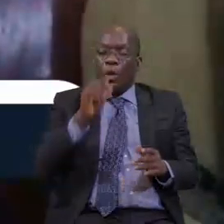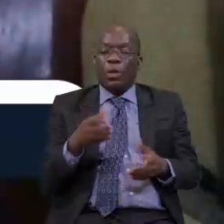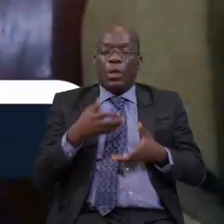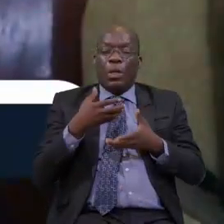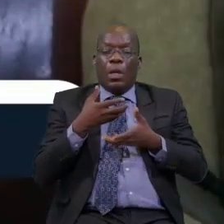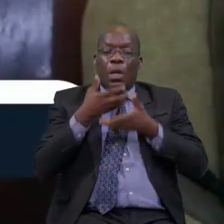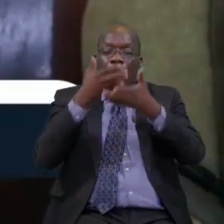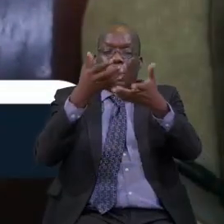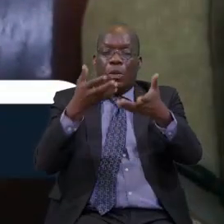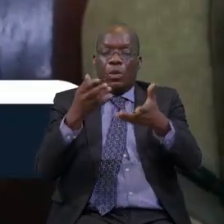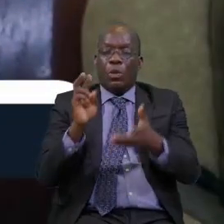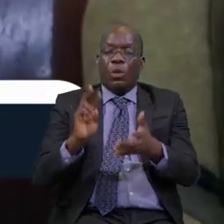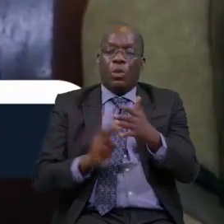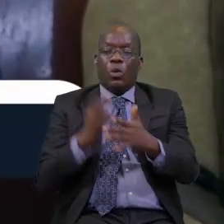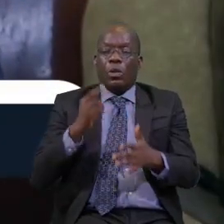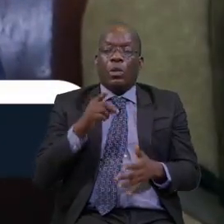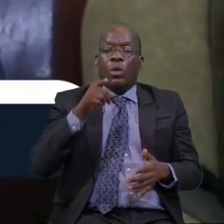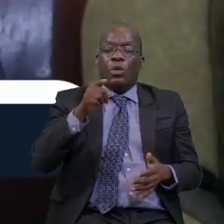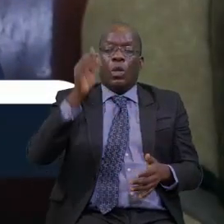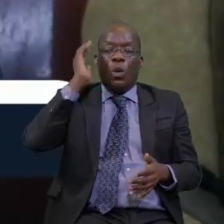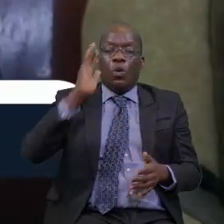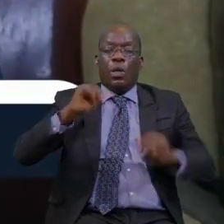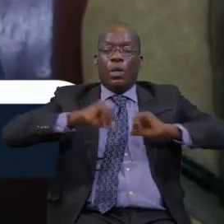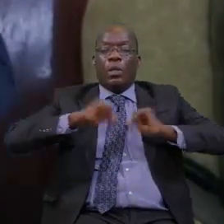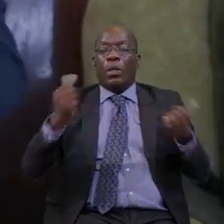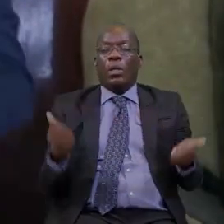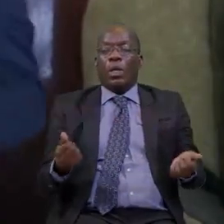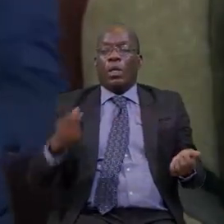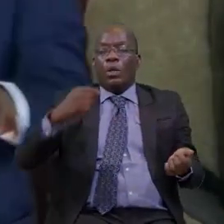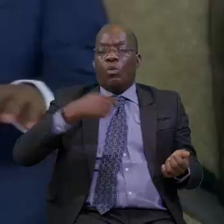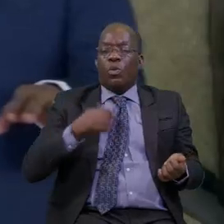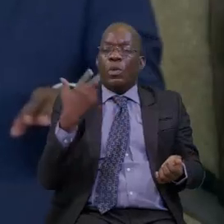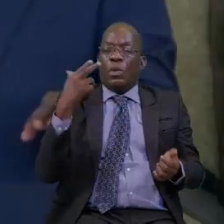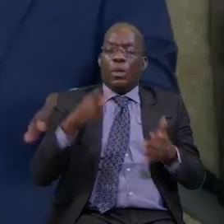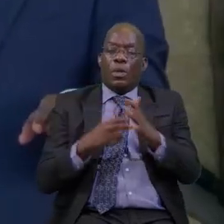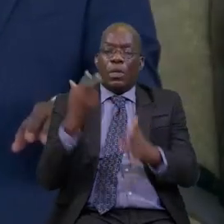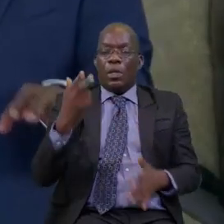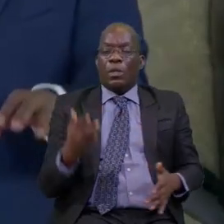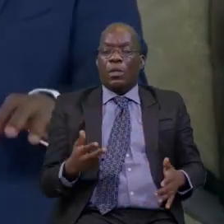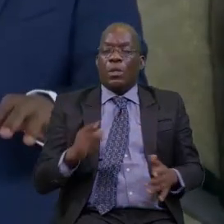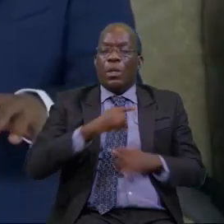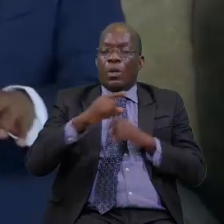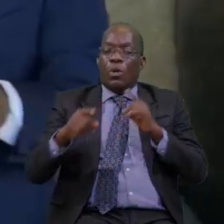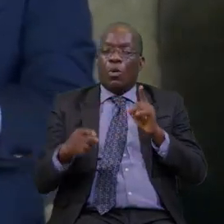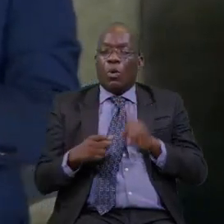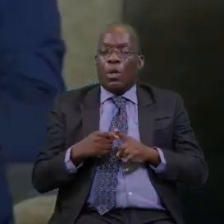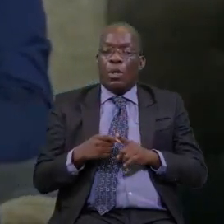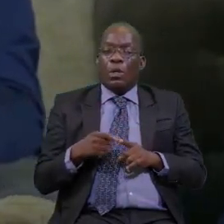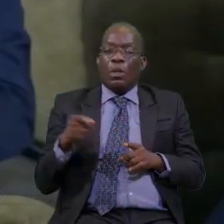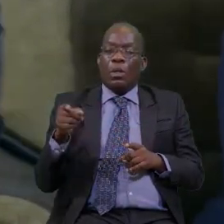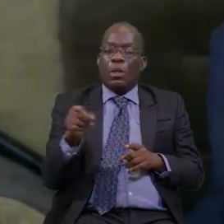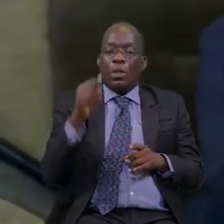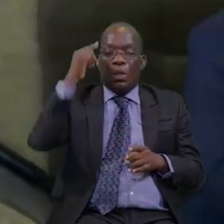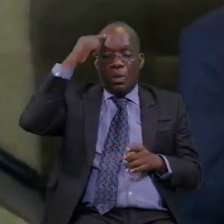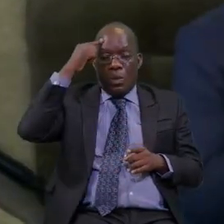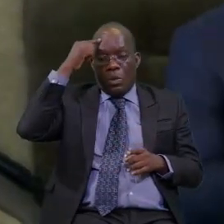twice thou shalt deny me thrice. And when he thought